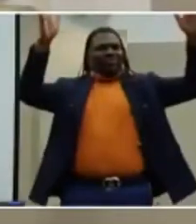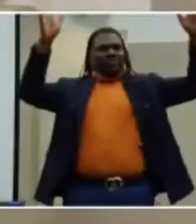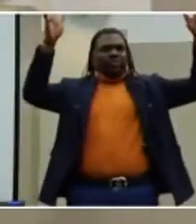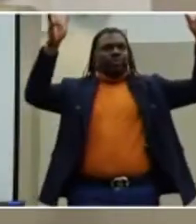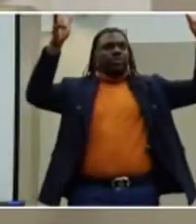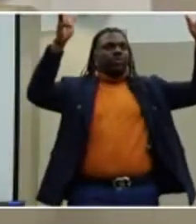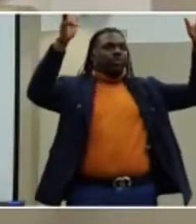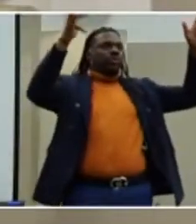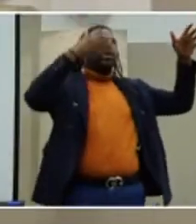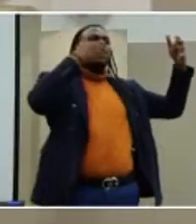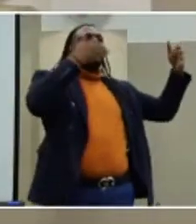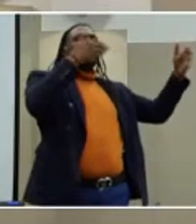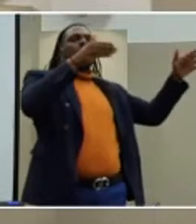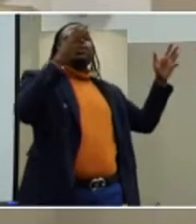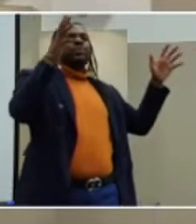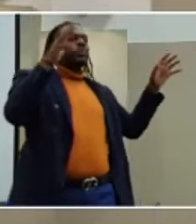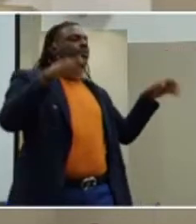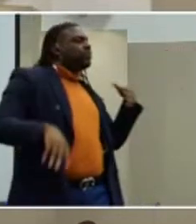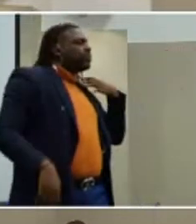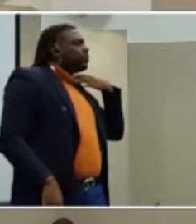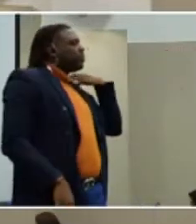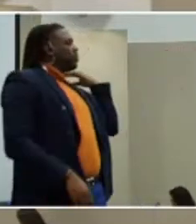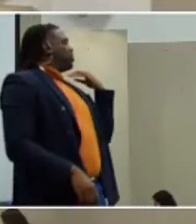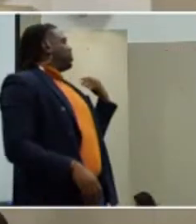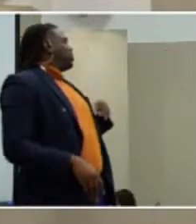Thank you very much.